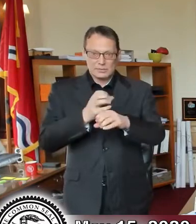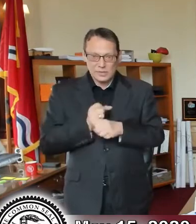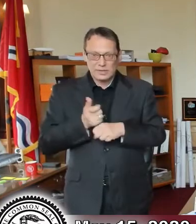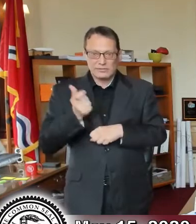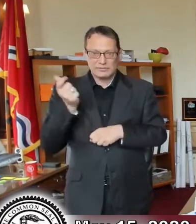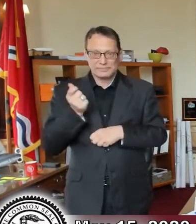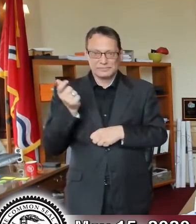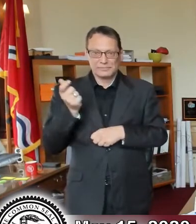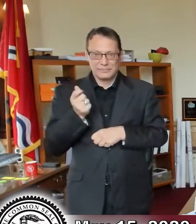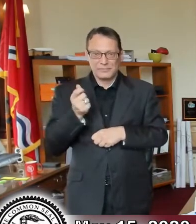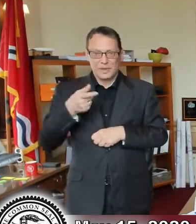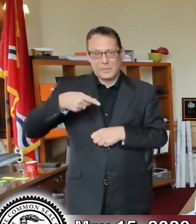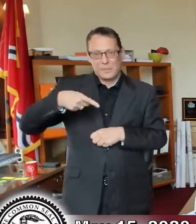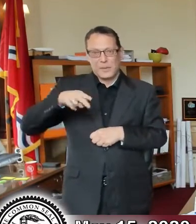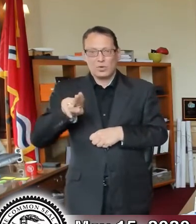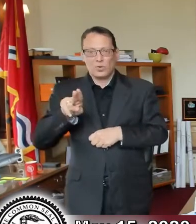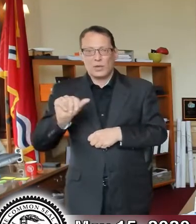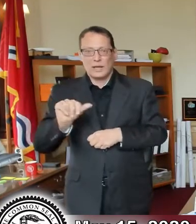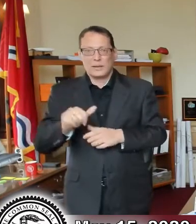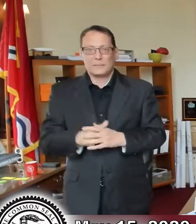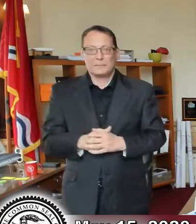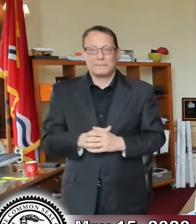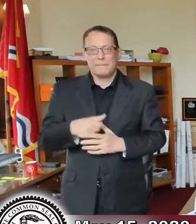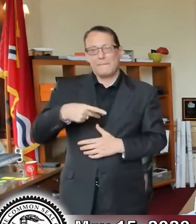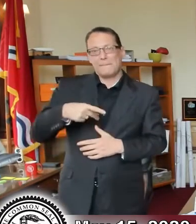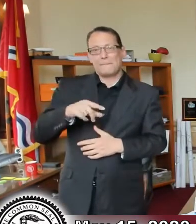the PUA,